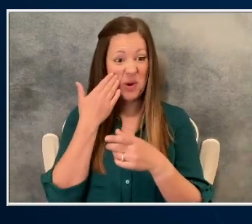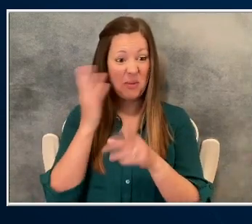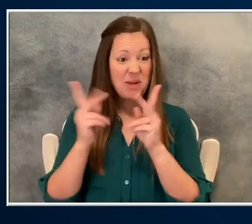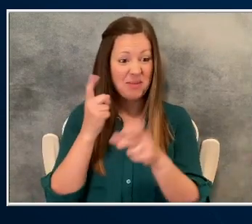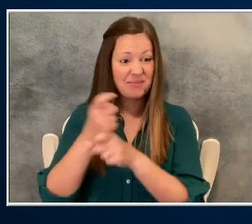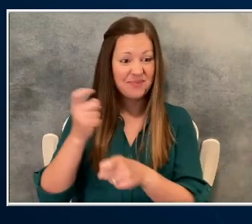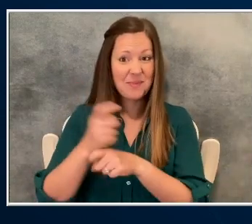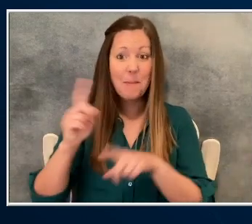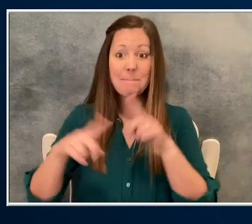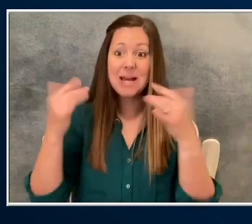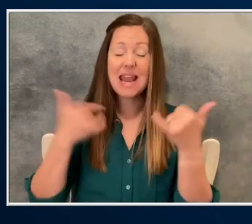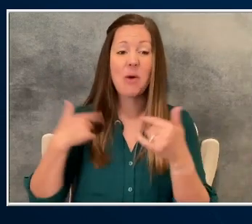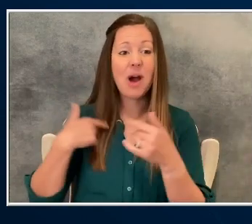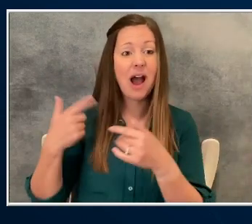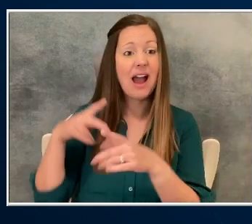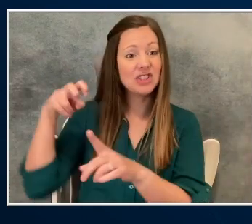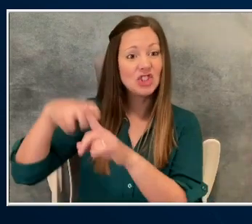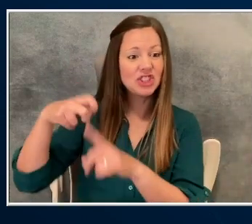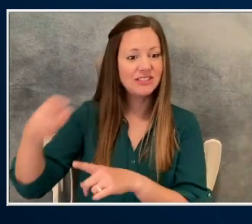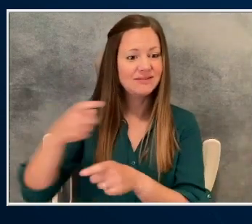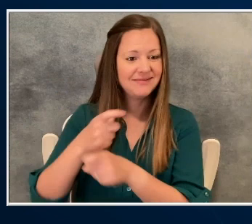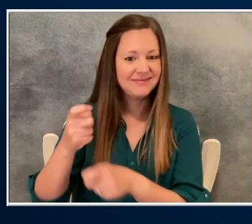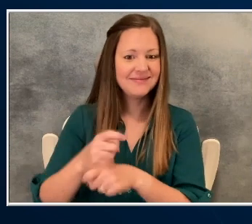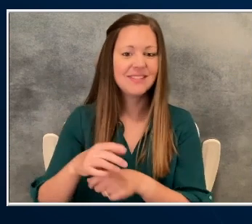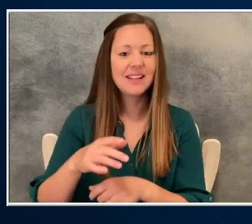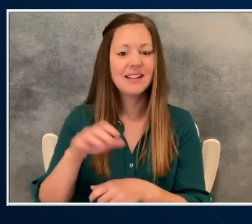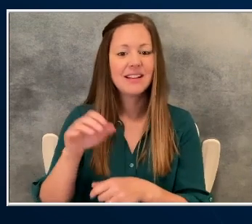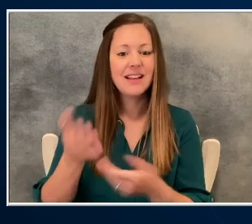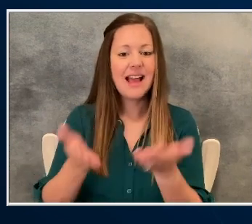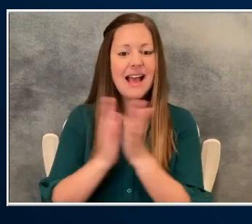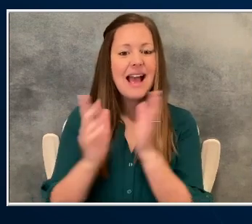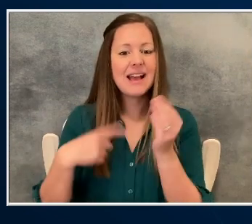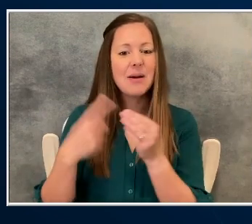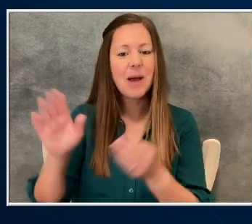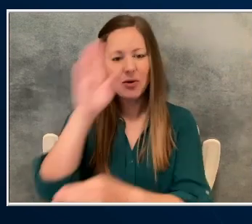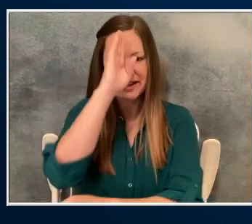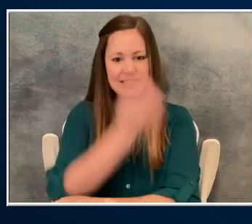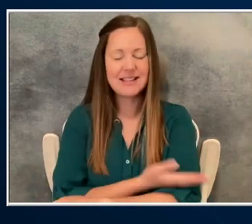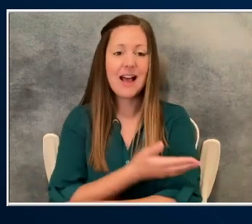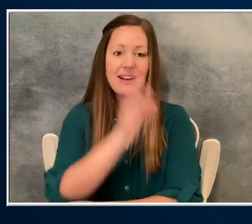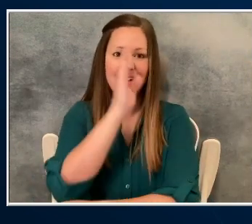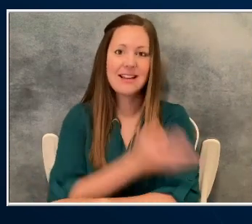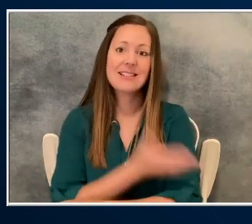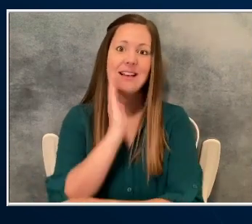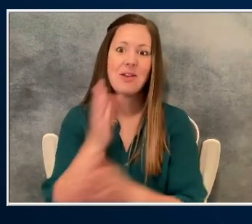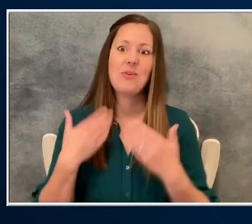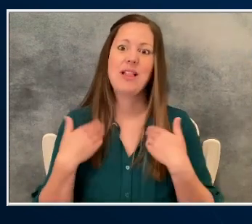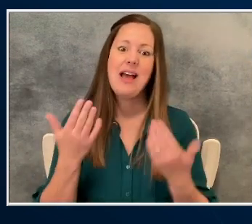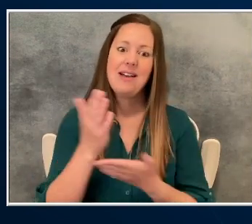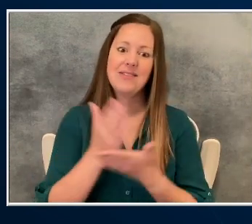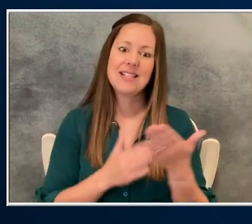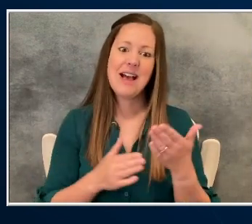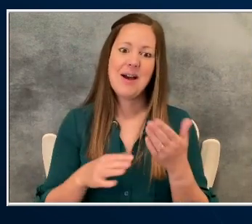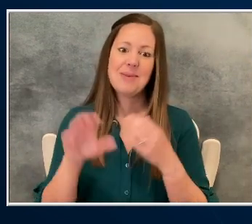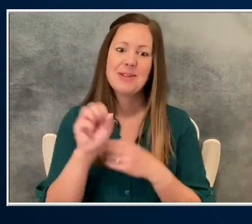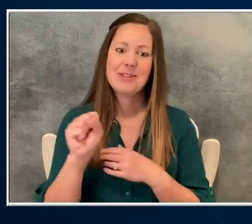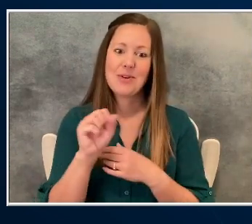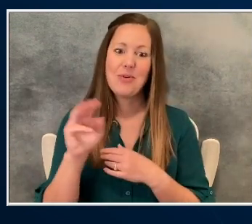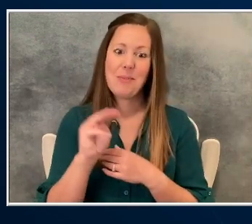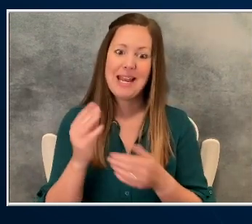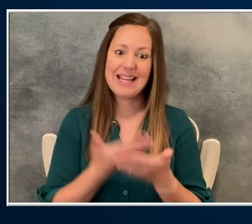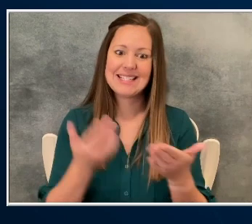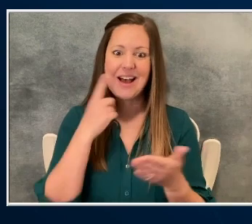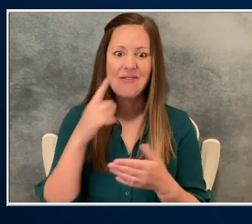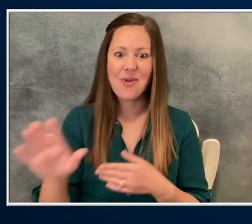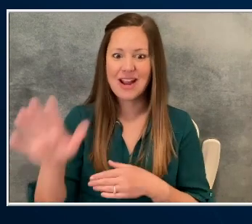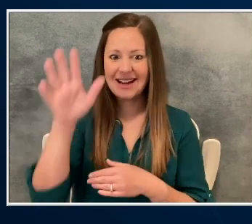Hawkeye. You asked about his son. His son's going to have some social media fodder for poor Dad. I think that's appropriate. We have Don't some